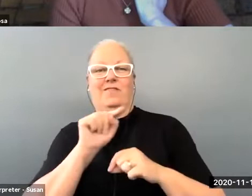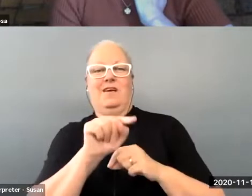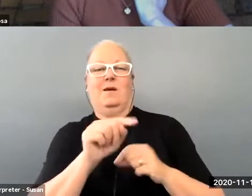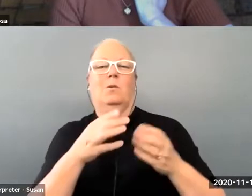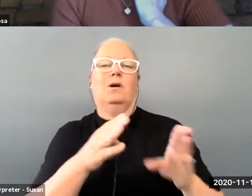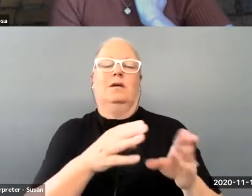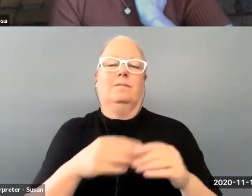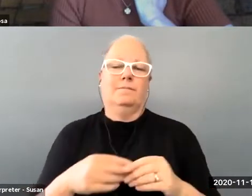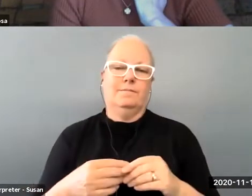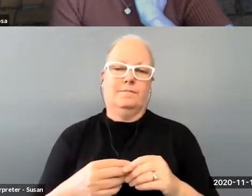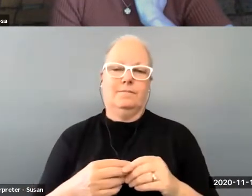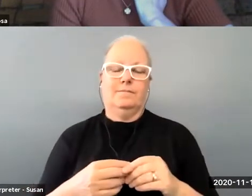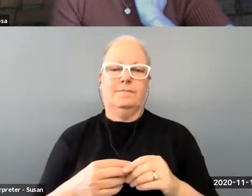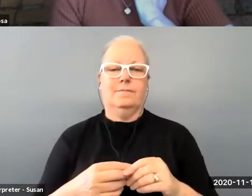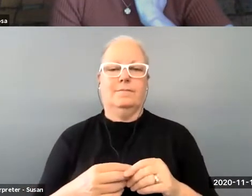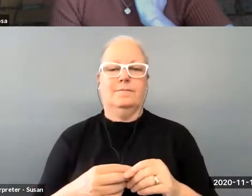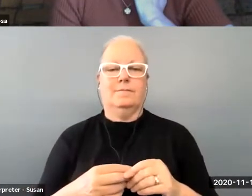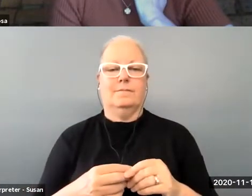And just kind of...